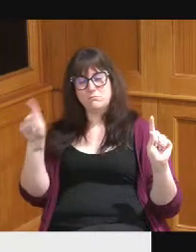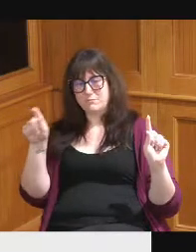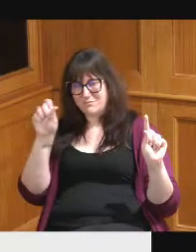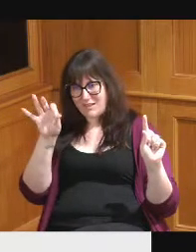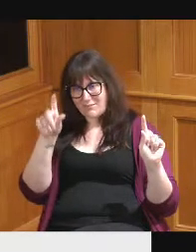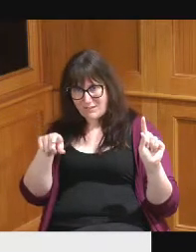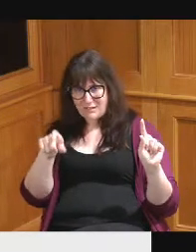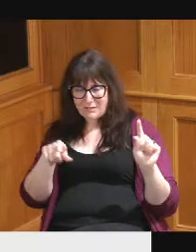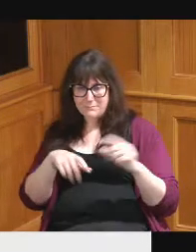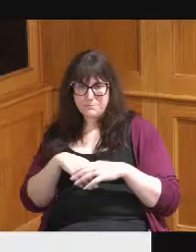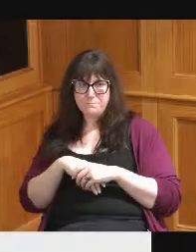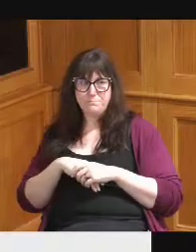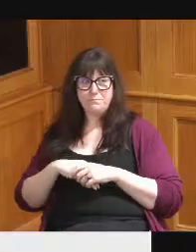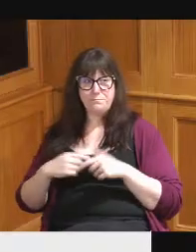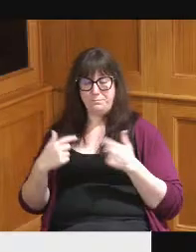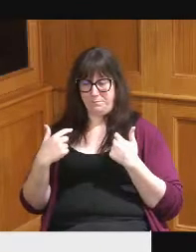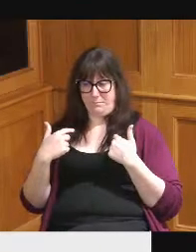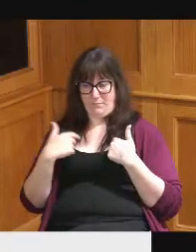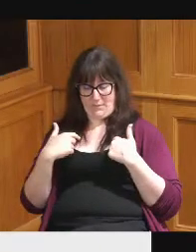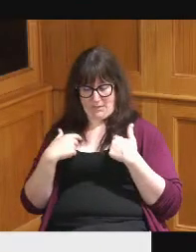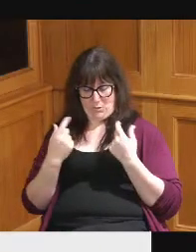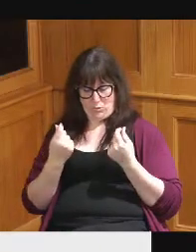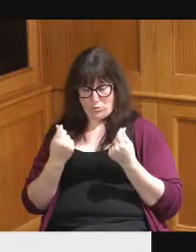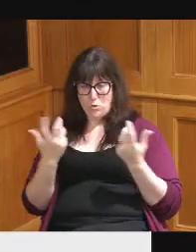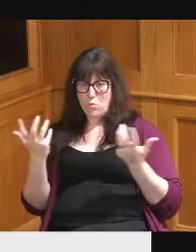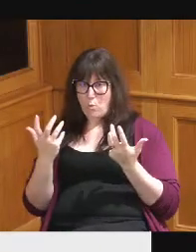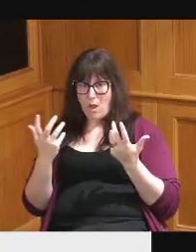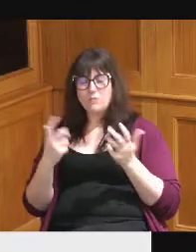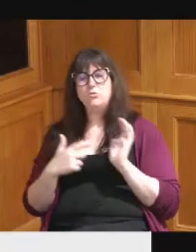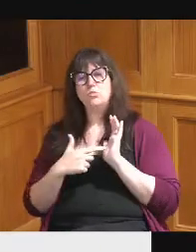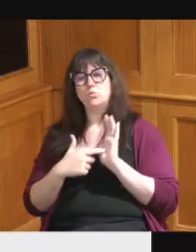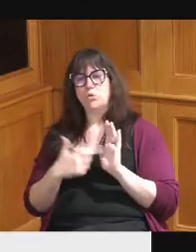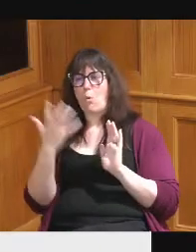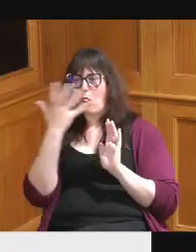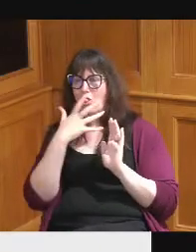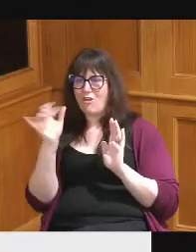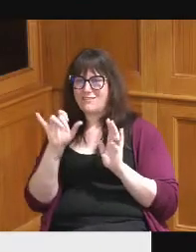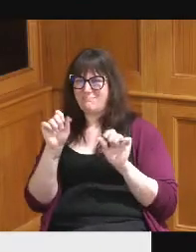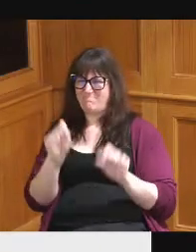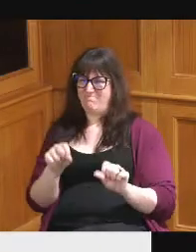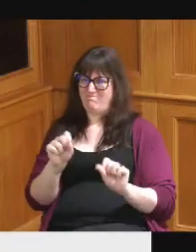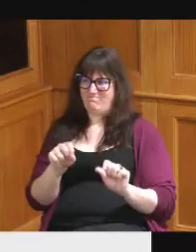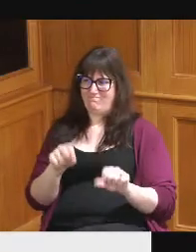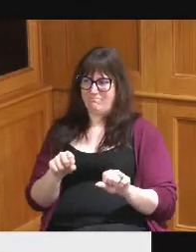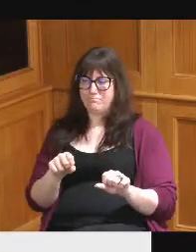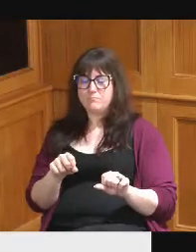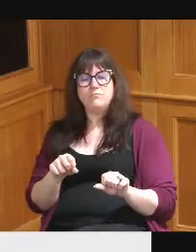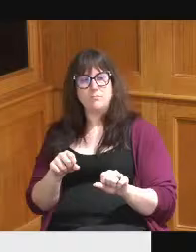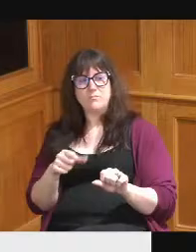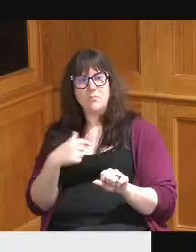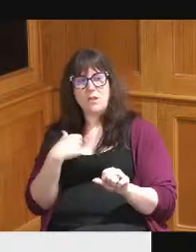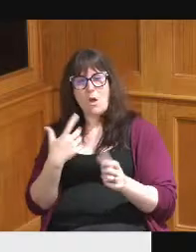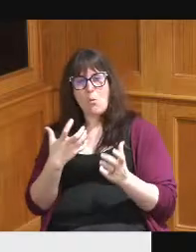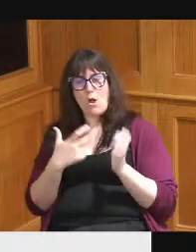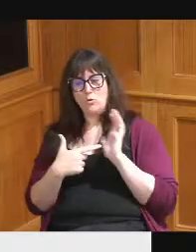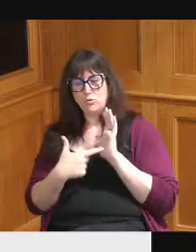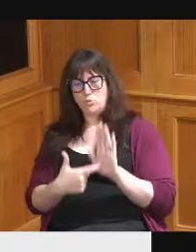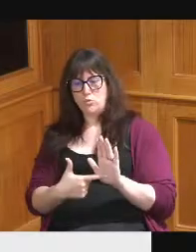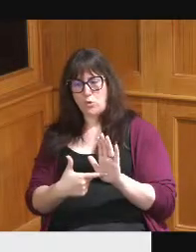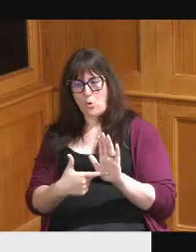What I want to do is to show what that could look like. What I'm about to show are